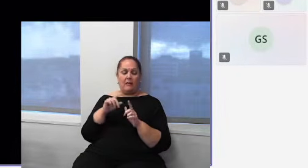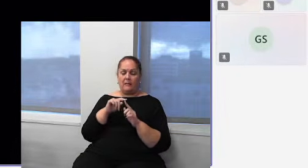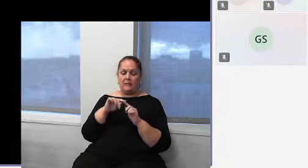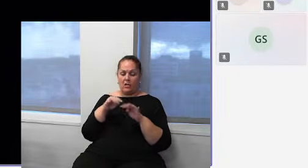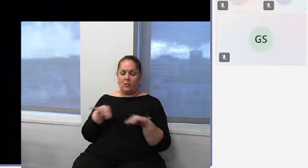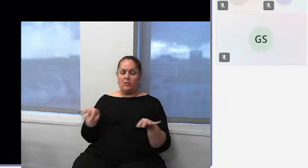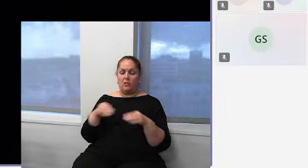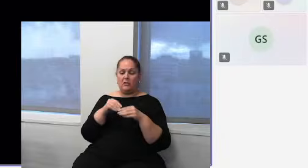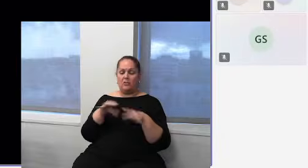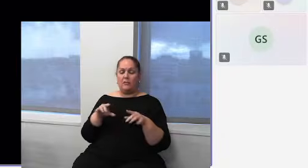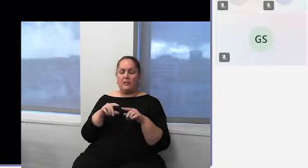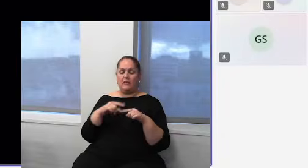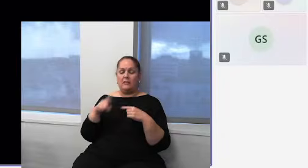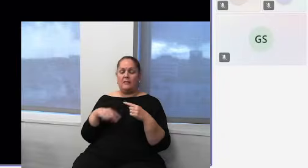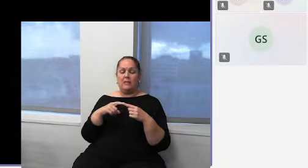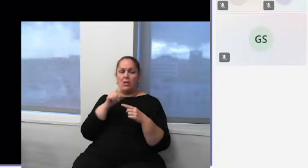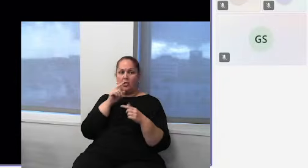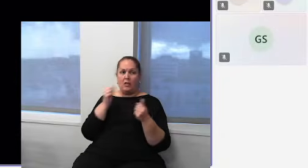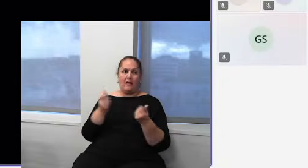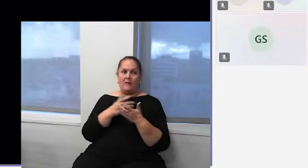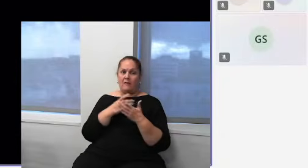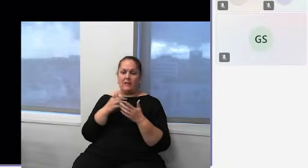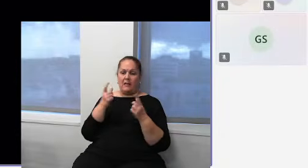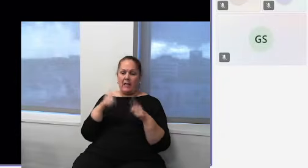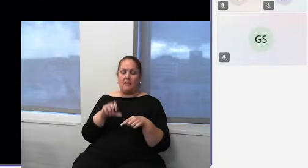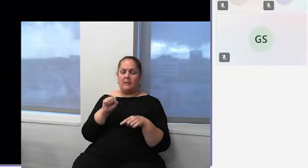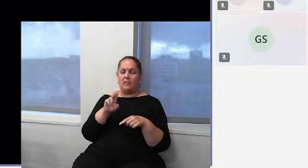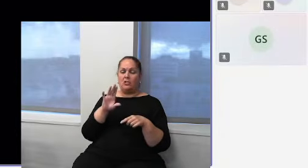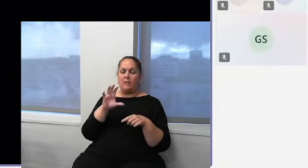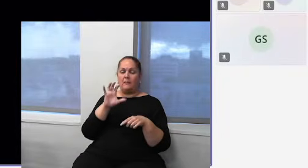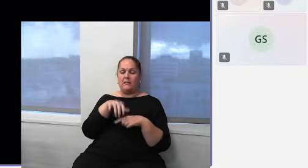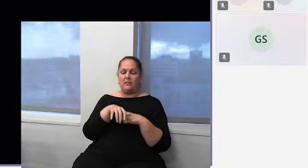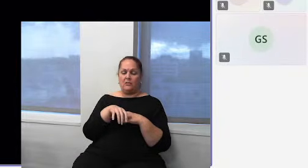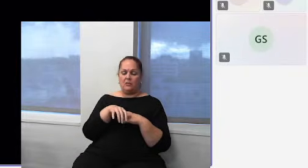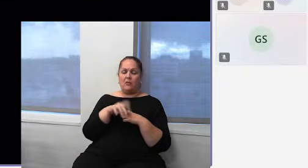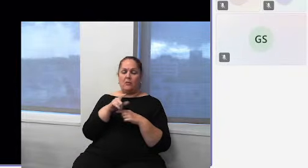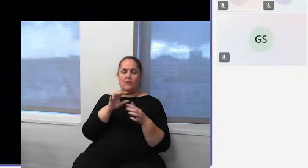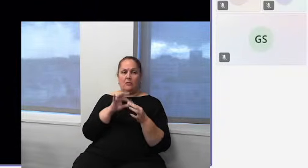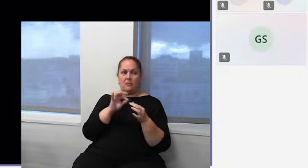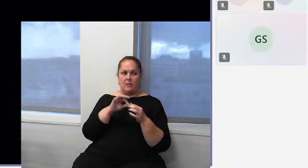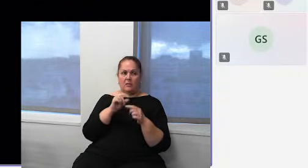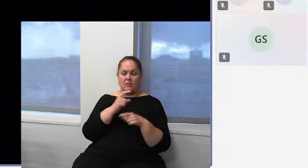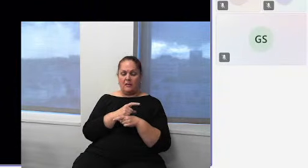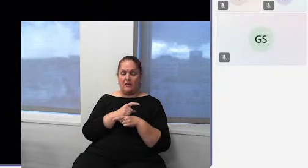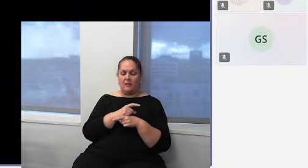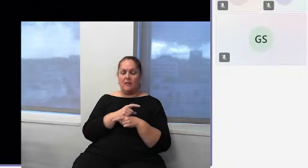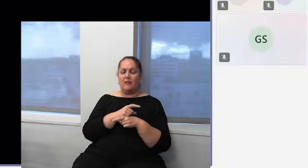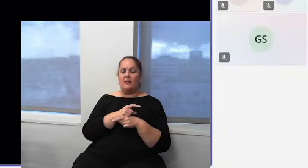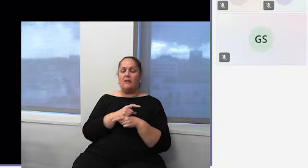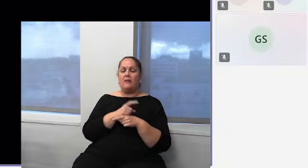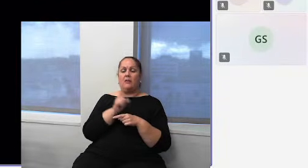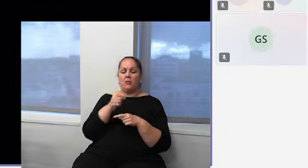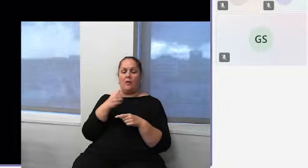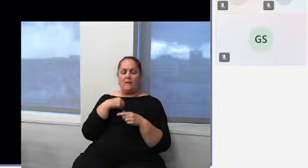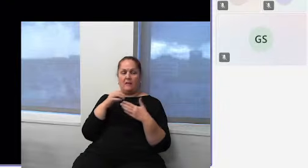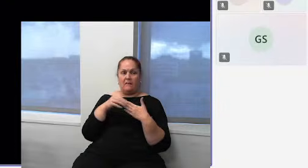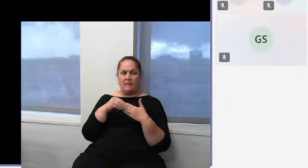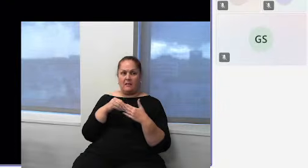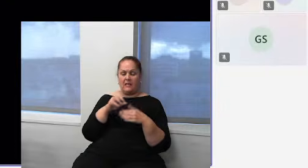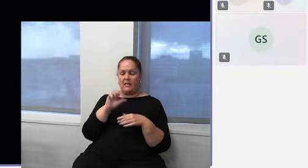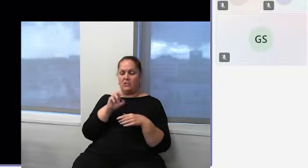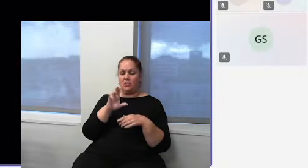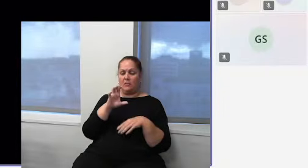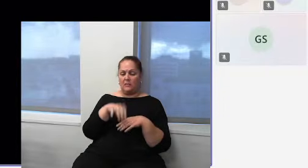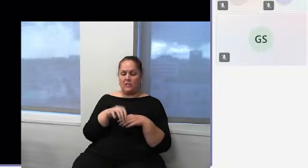at the downstream of the distribution circuit. So not everything happened at the substation. What you just mentioned, it is correct and accurate that you have